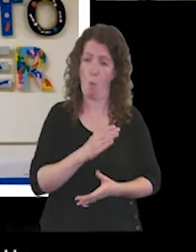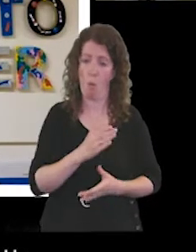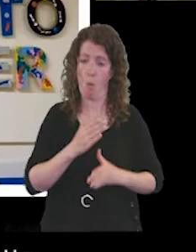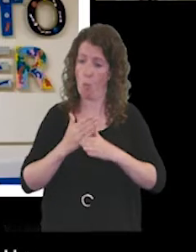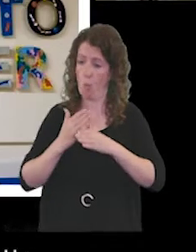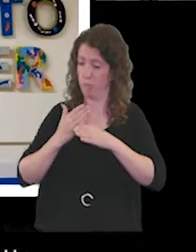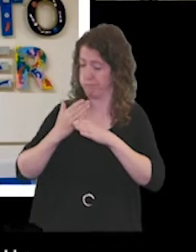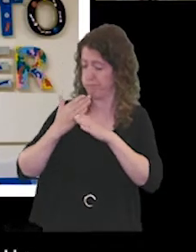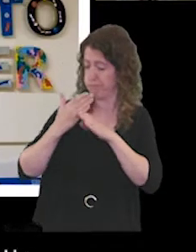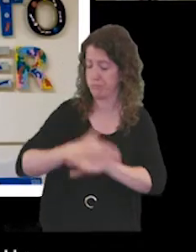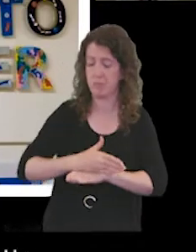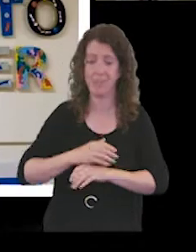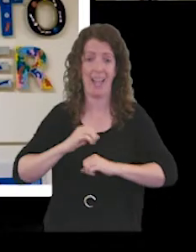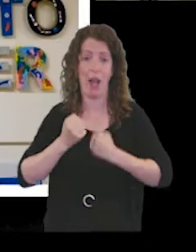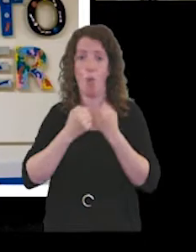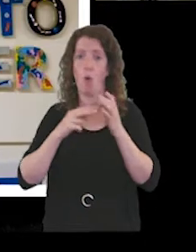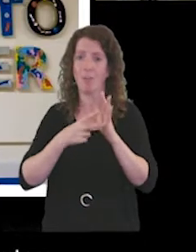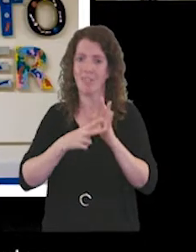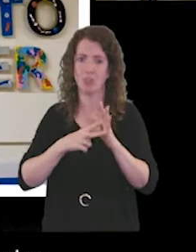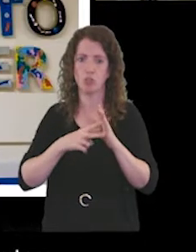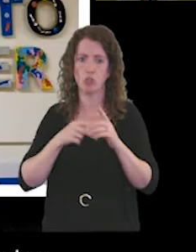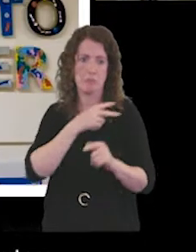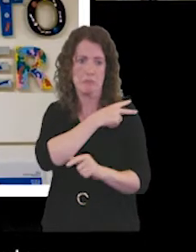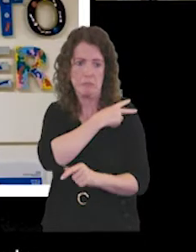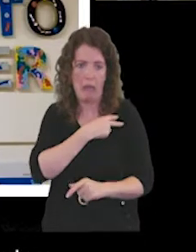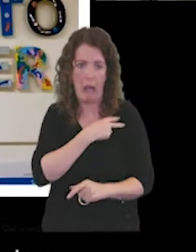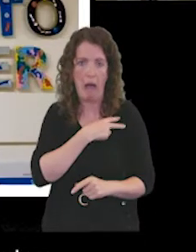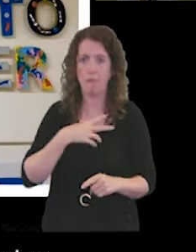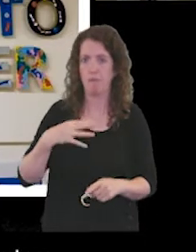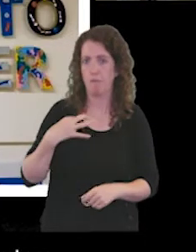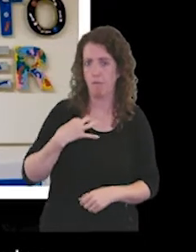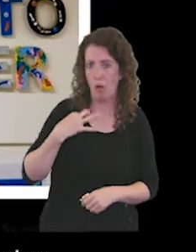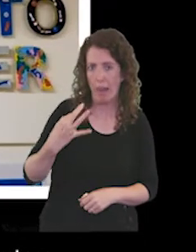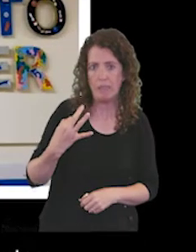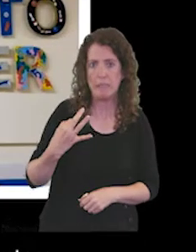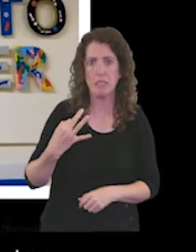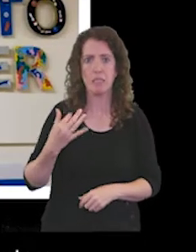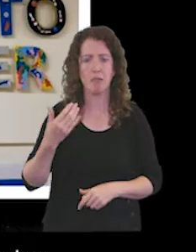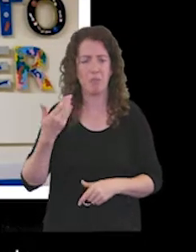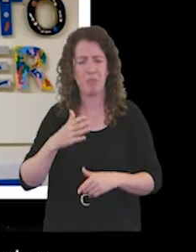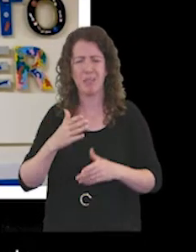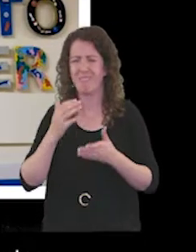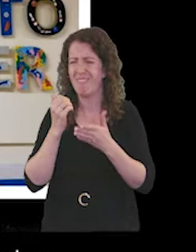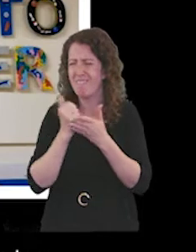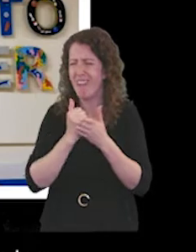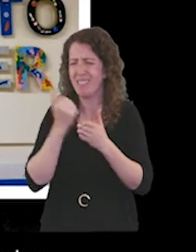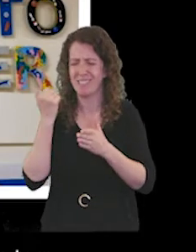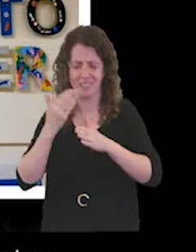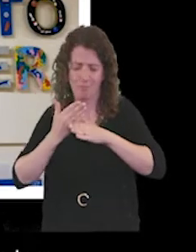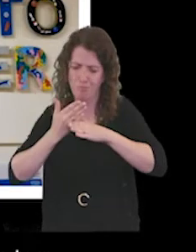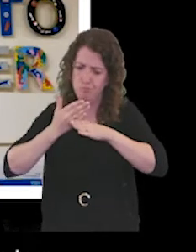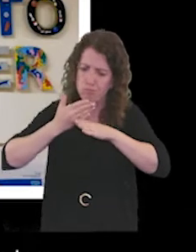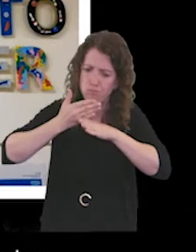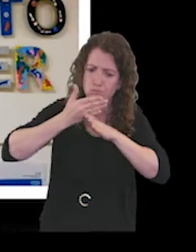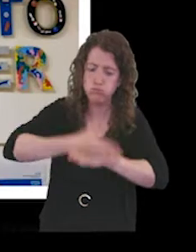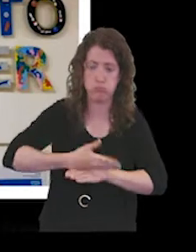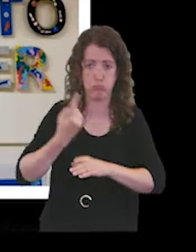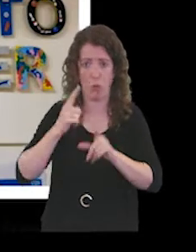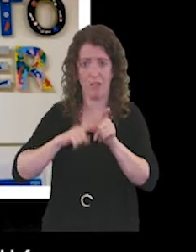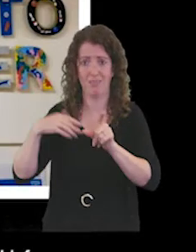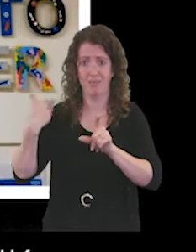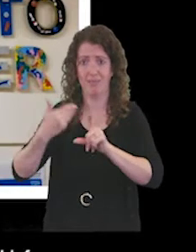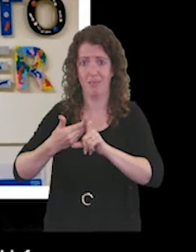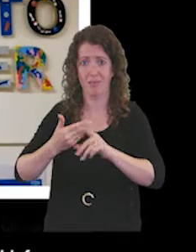the organisation, to all our staff and volunteers that have done just a fantastic job over the last year.